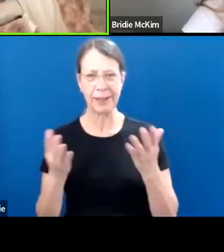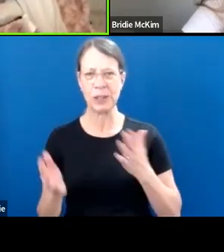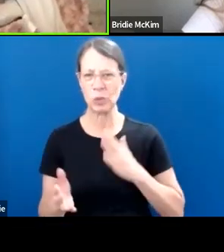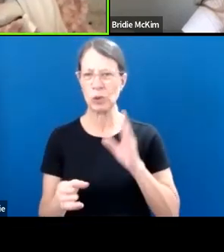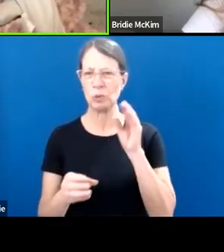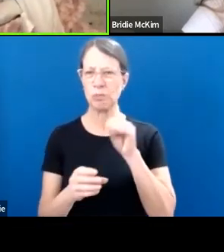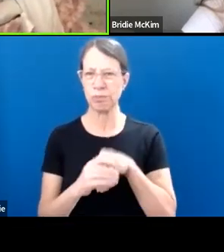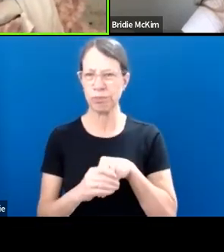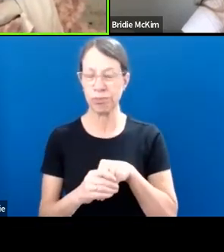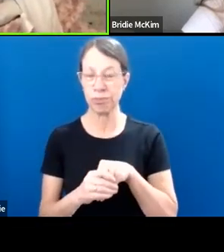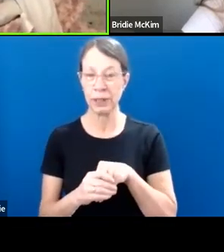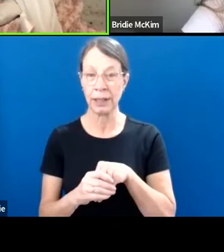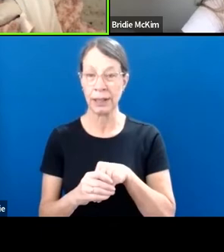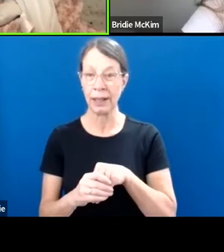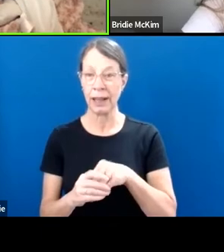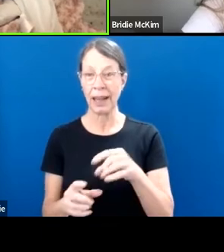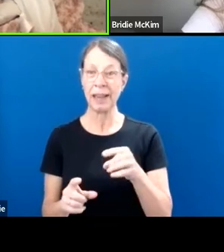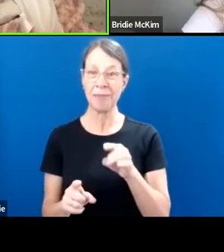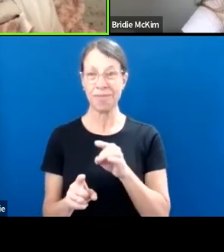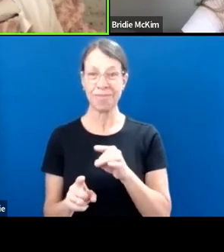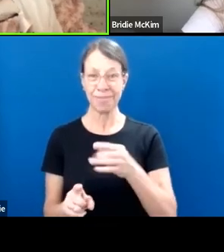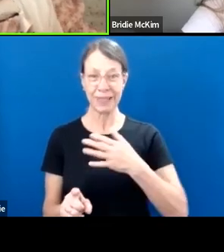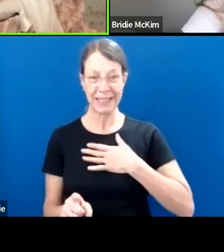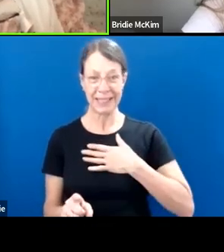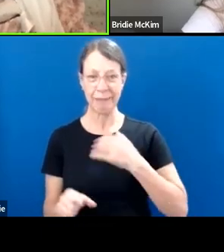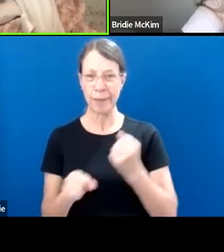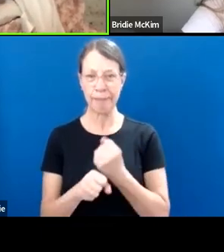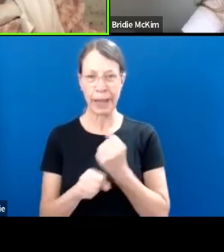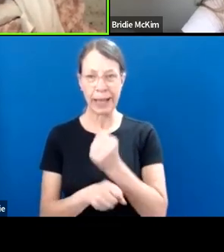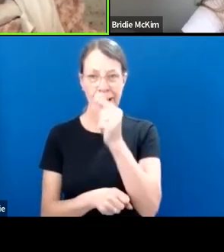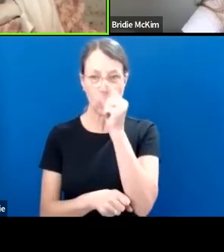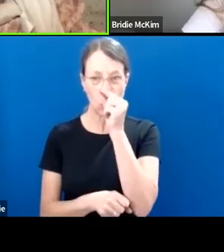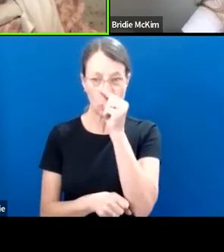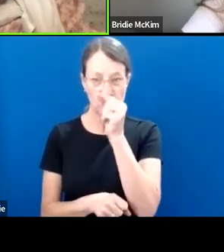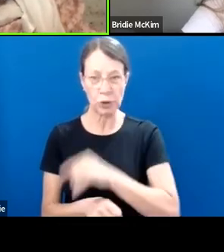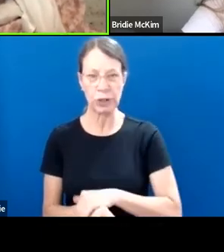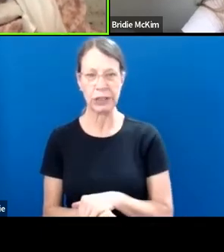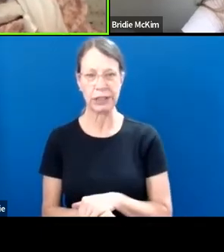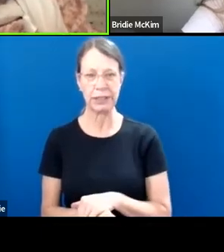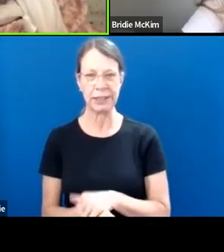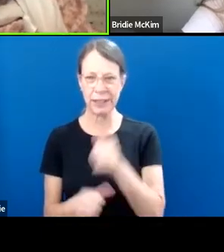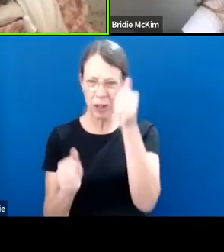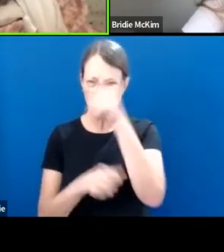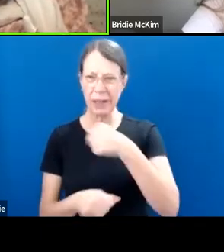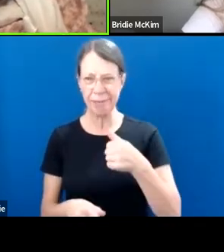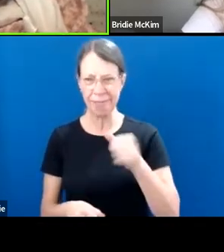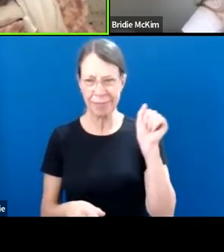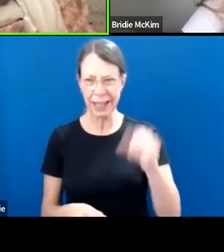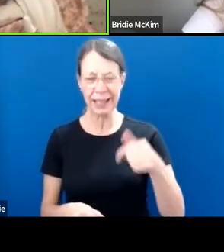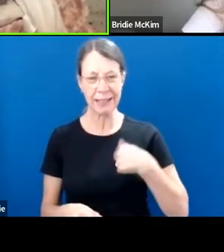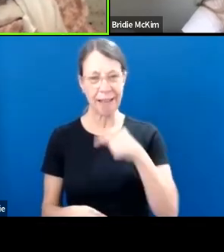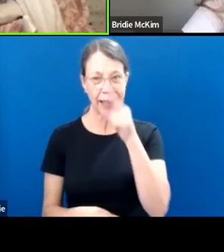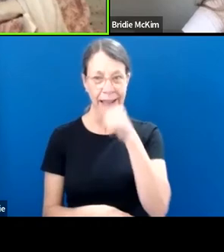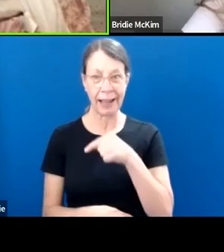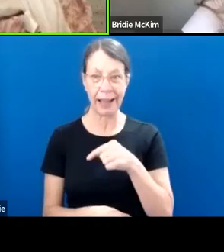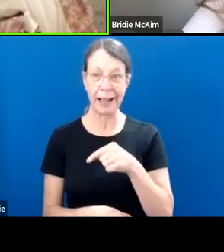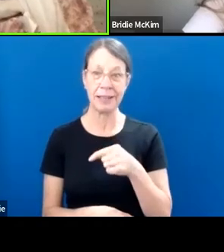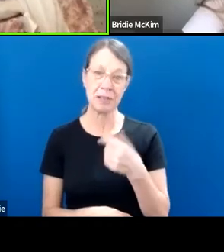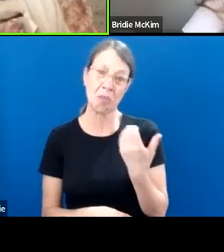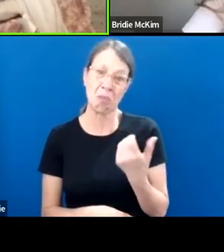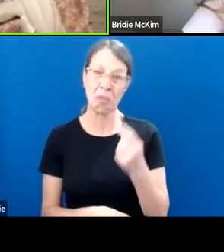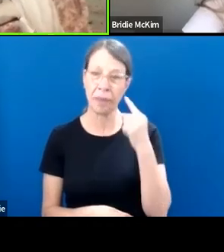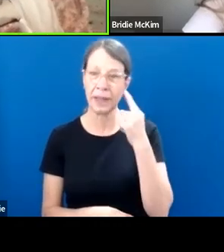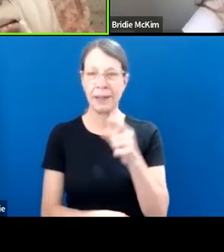creating those opportunities for yourself and knowing that you can do that, having the confidence to do that.